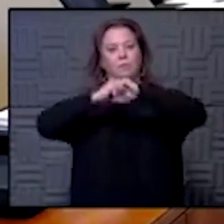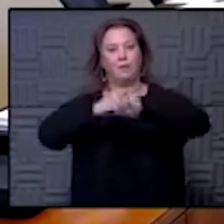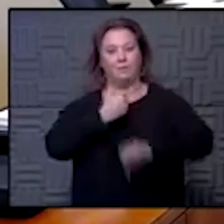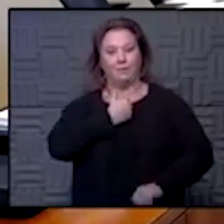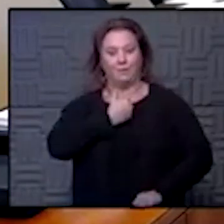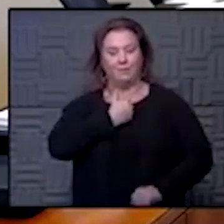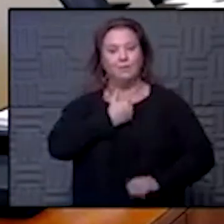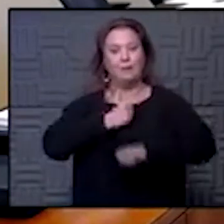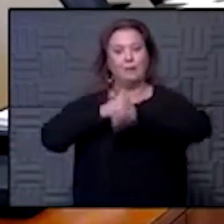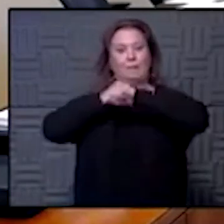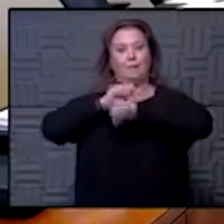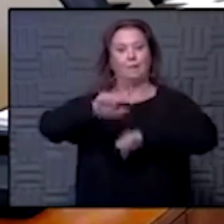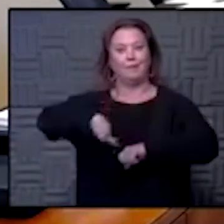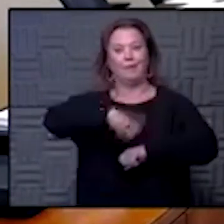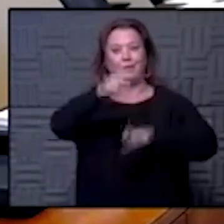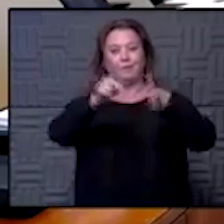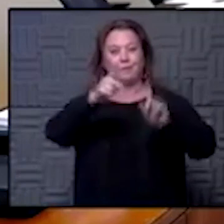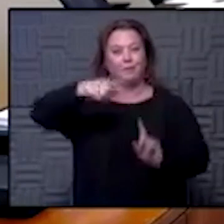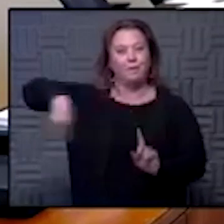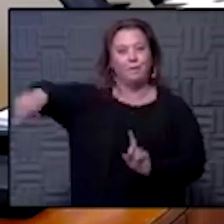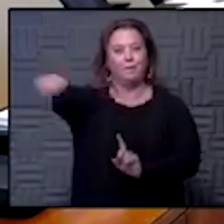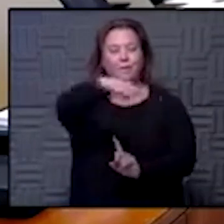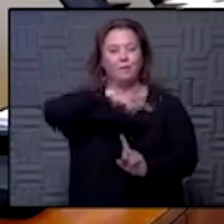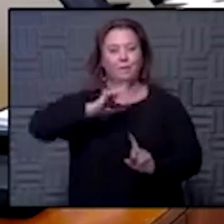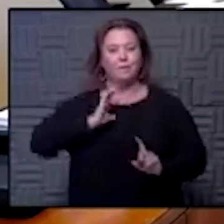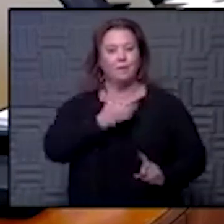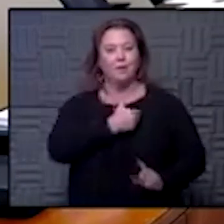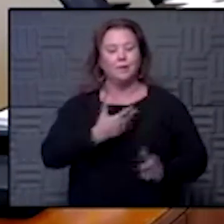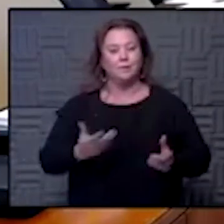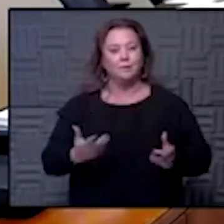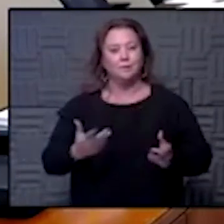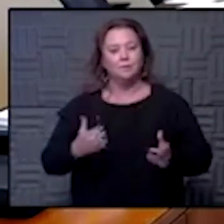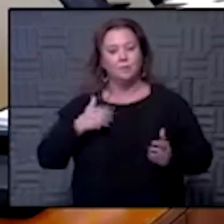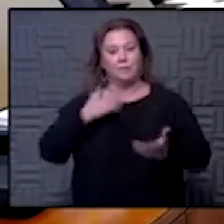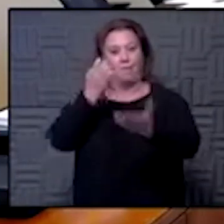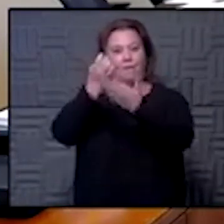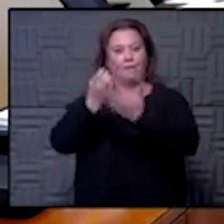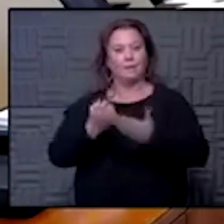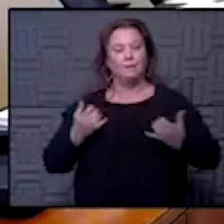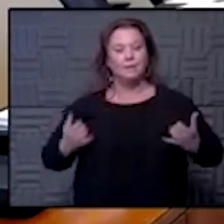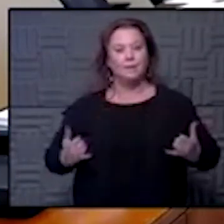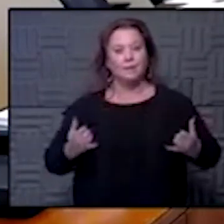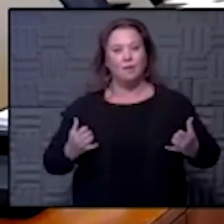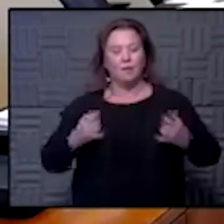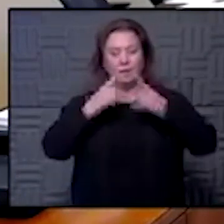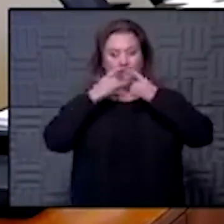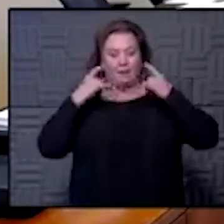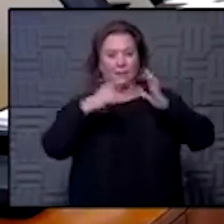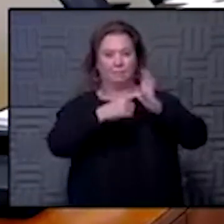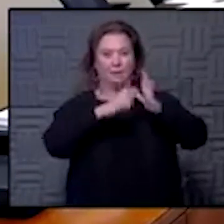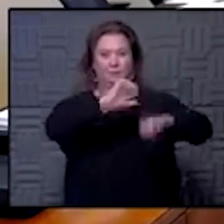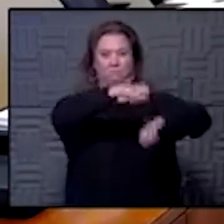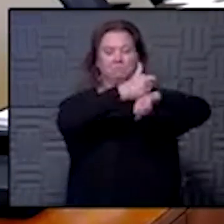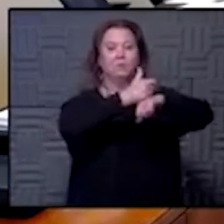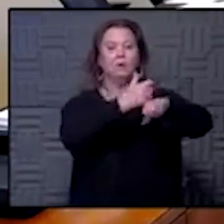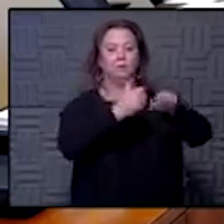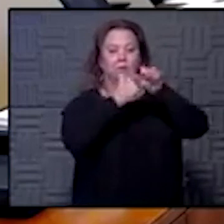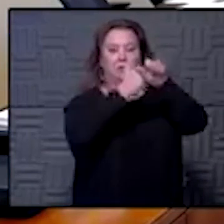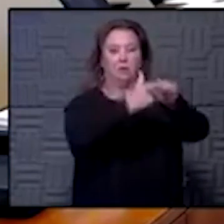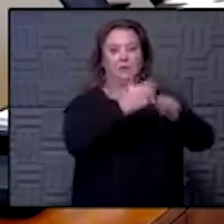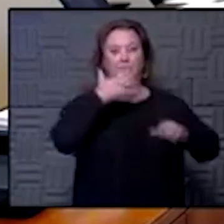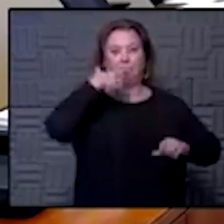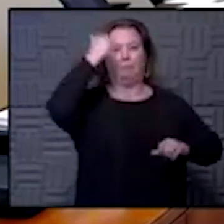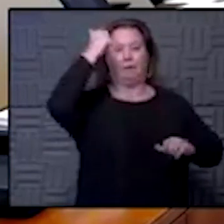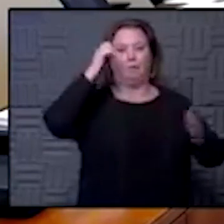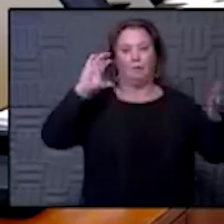ourselves, but to protect those who are around us. And I think we have some evidence that where there have been mask mandates, that the compliance is much better